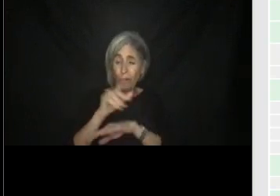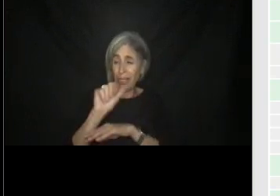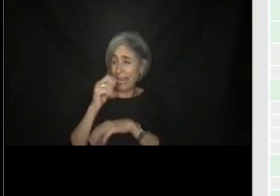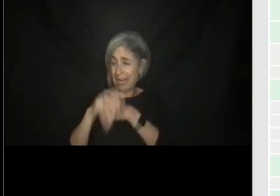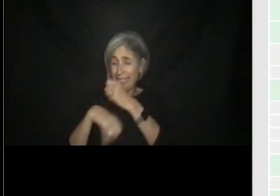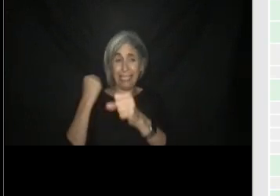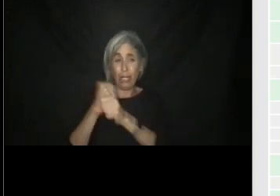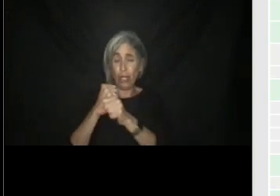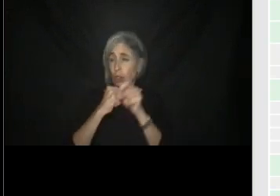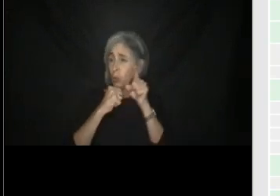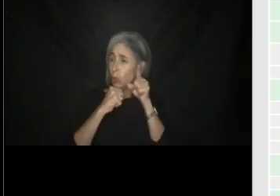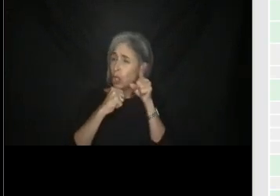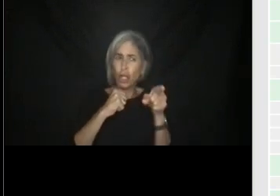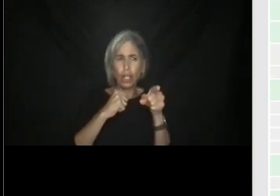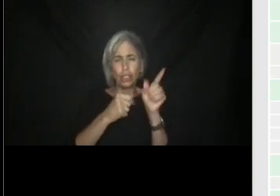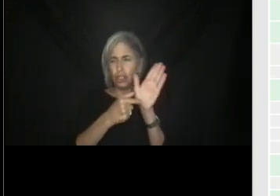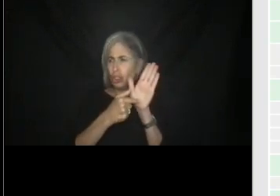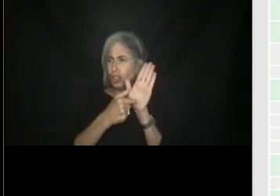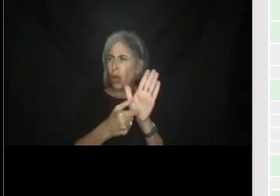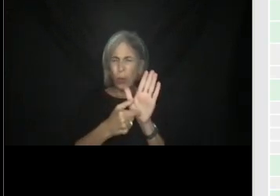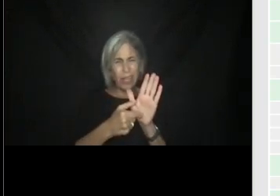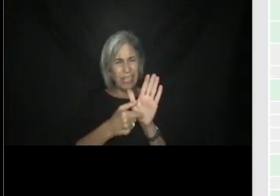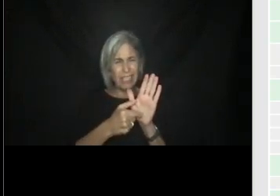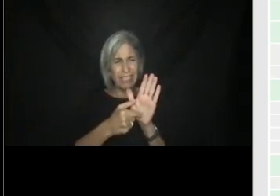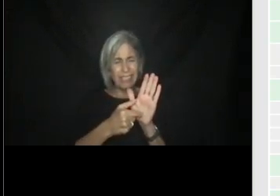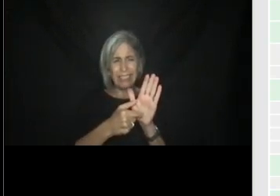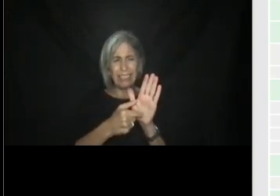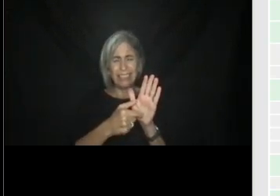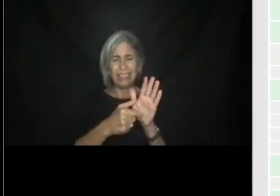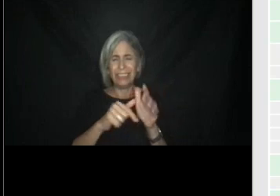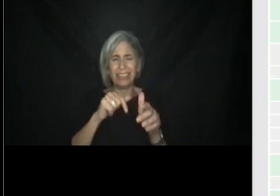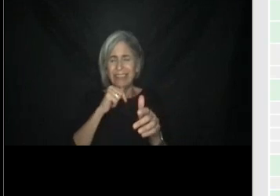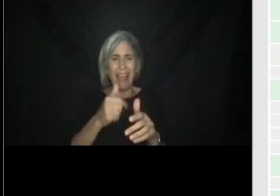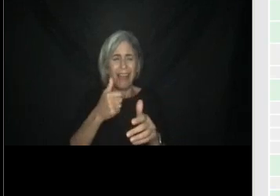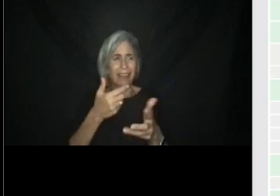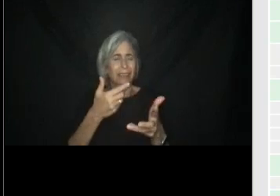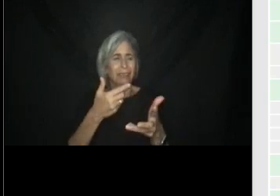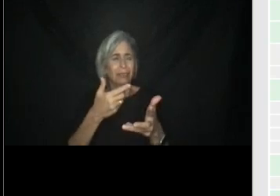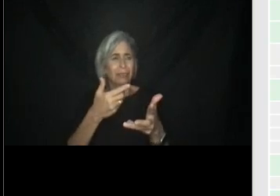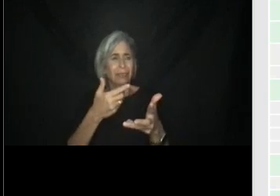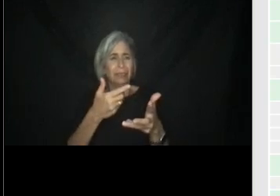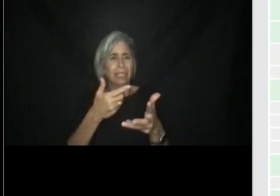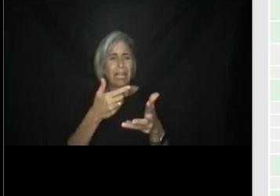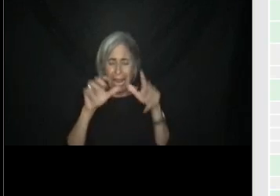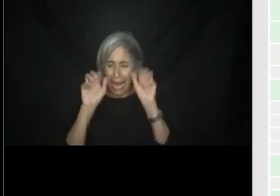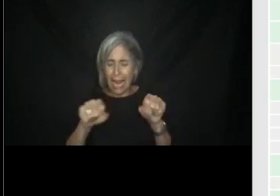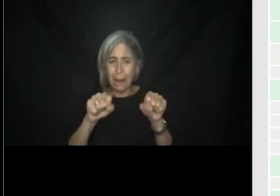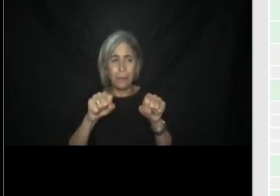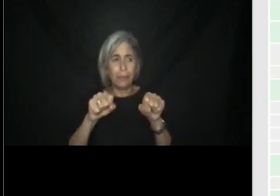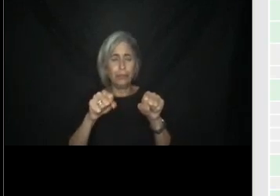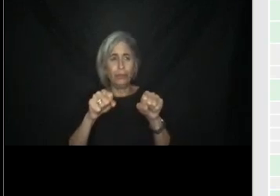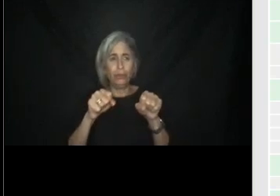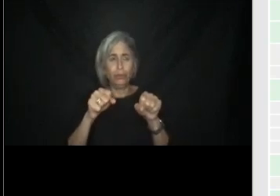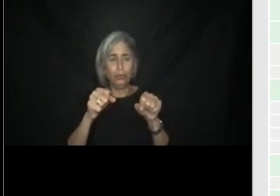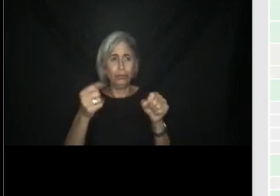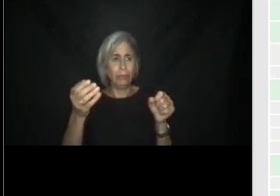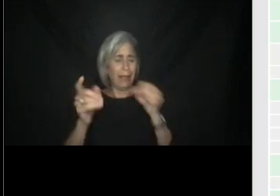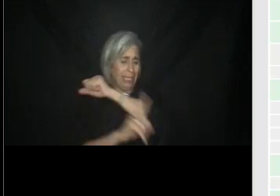her showing that she's incompetent of rendering disciplinary actions